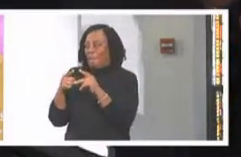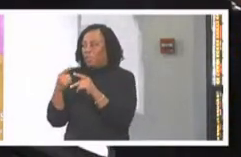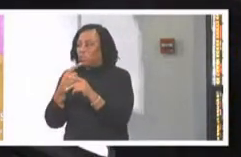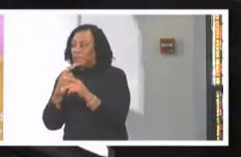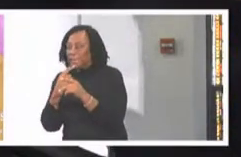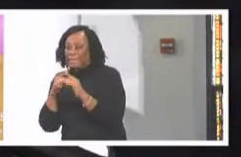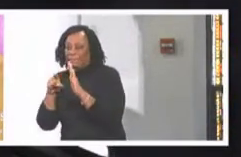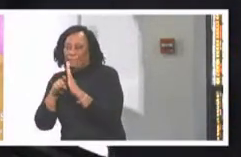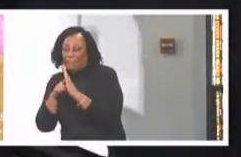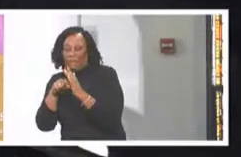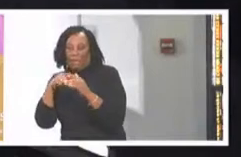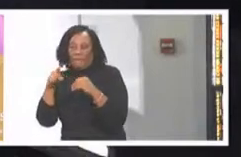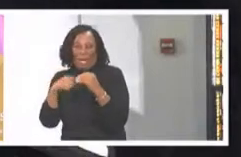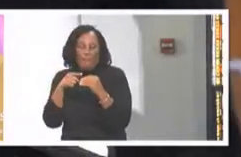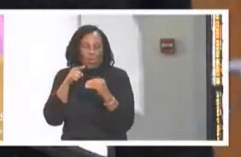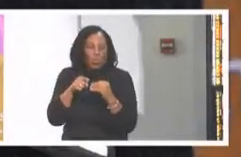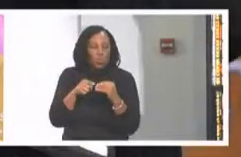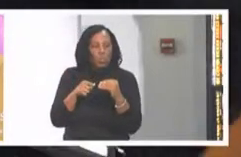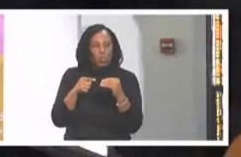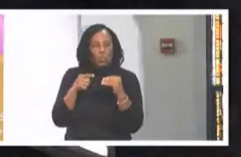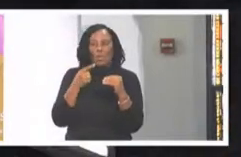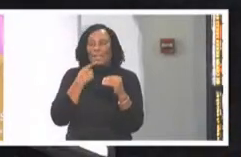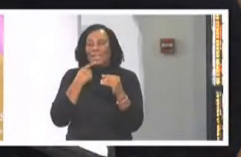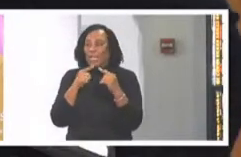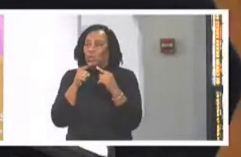you, let them go.